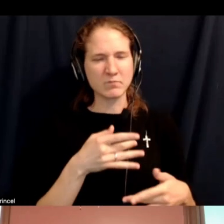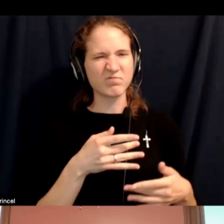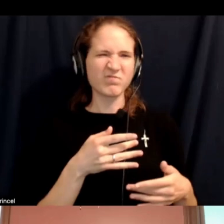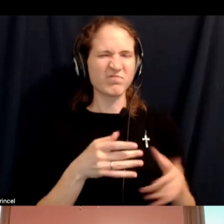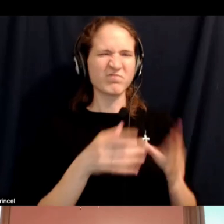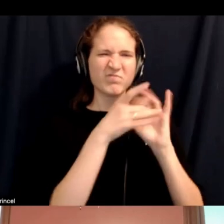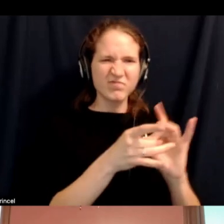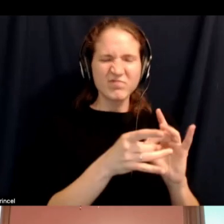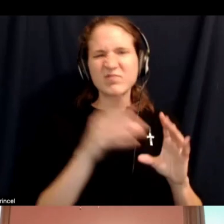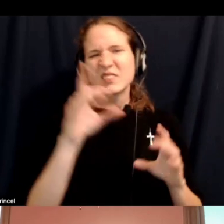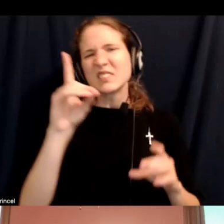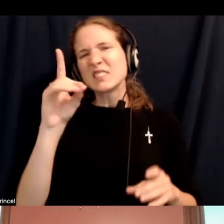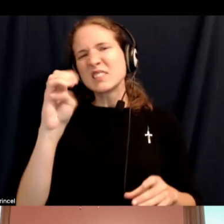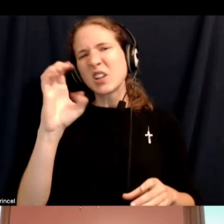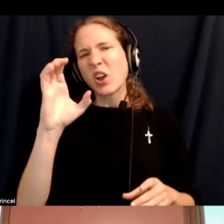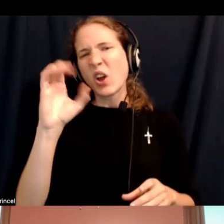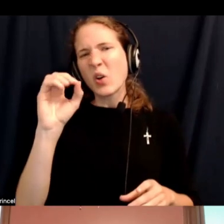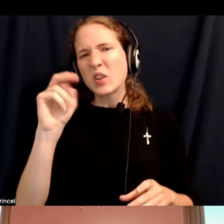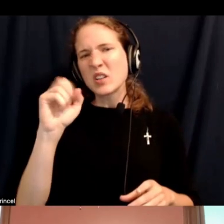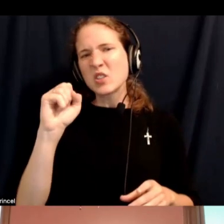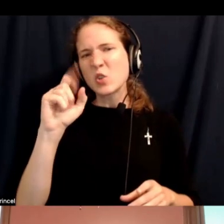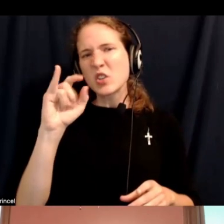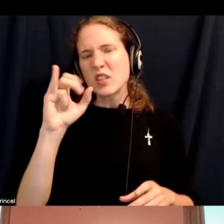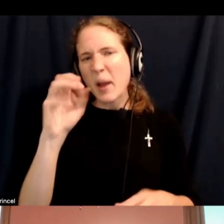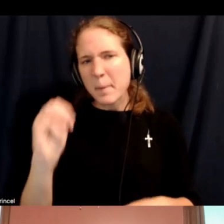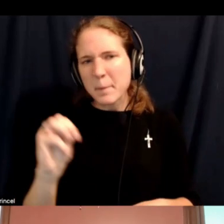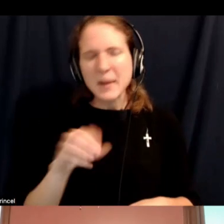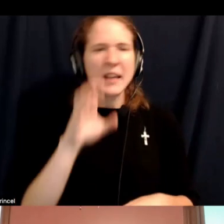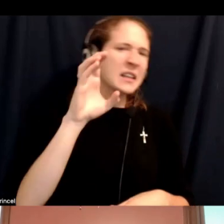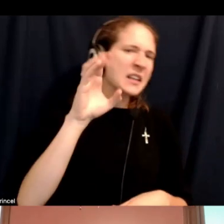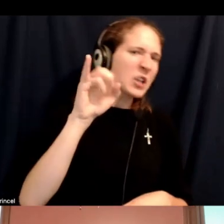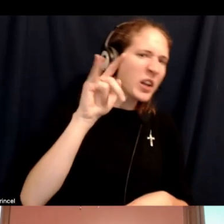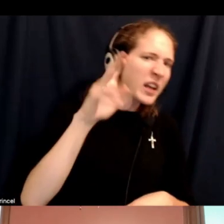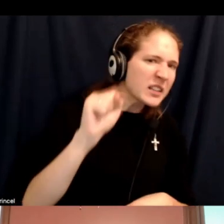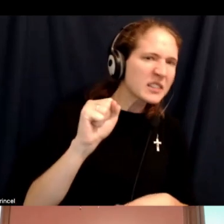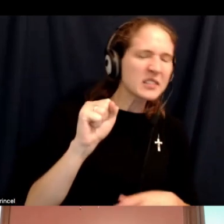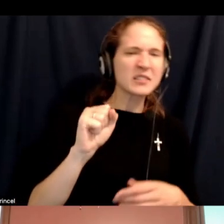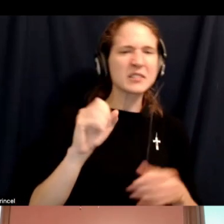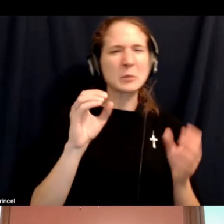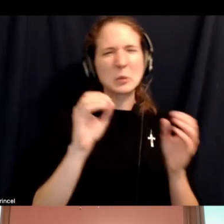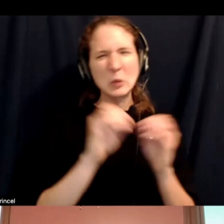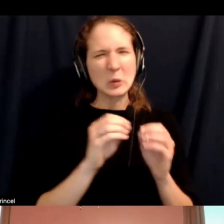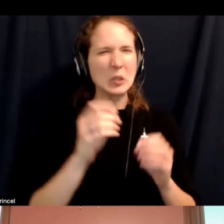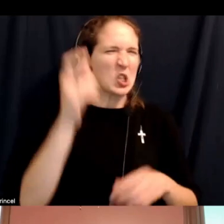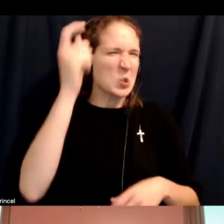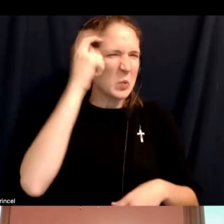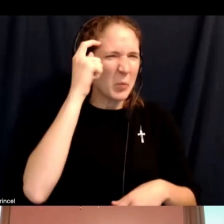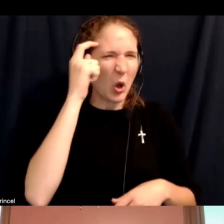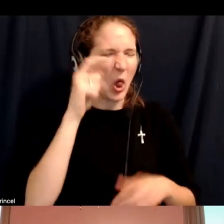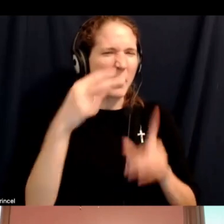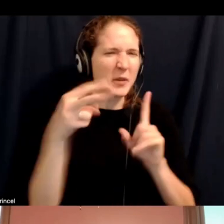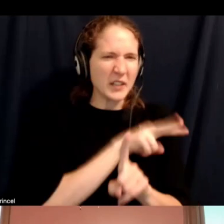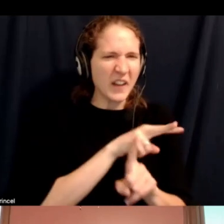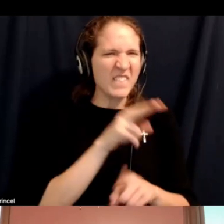and semiotics and this very highly cerebral way of looking at fiction and poetry, which it was